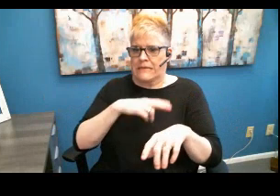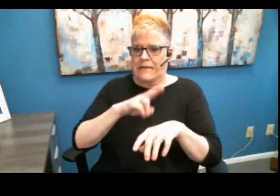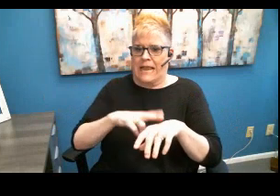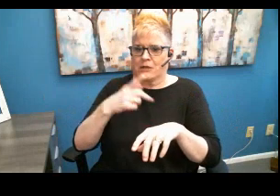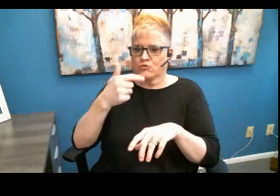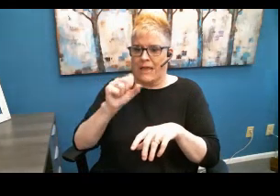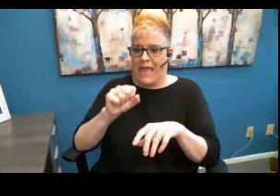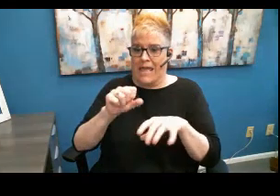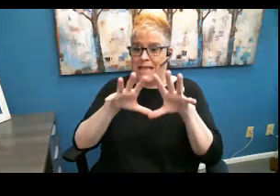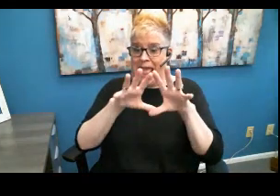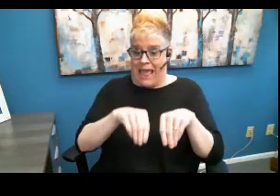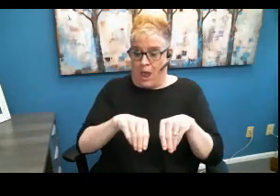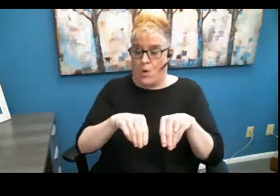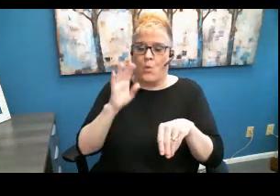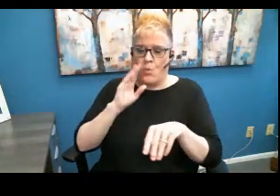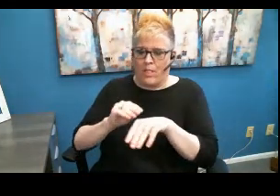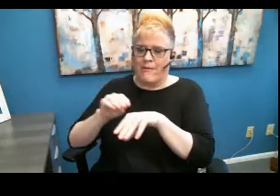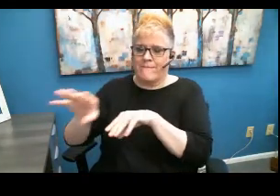grids.